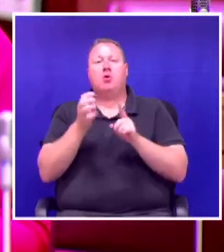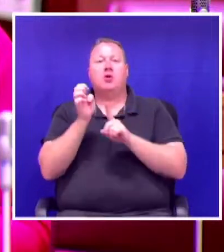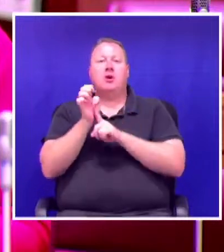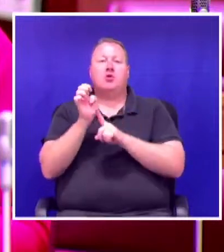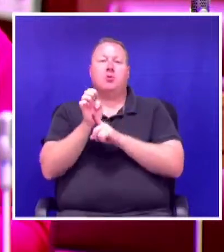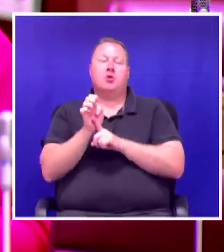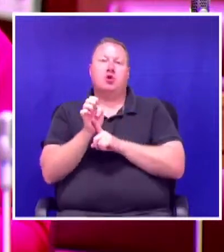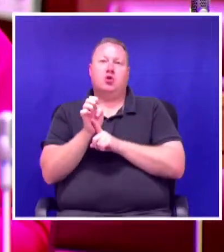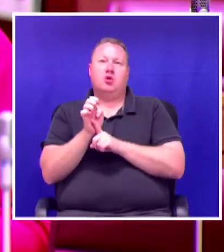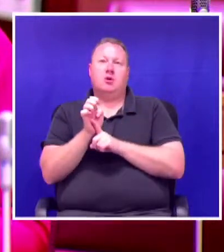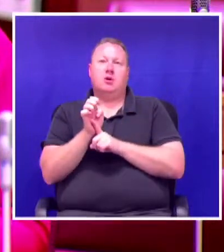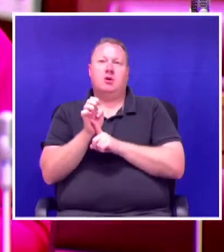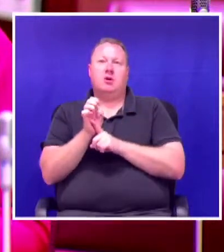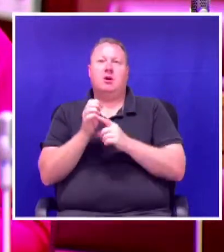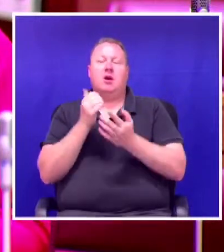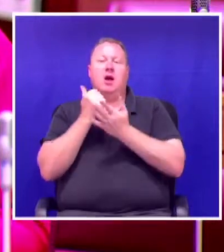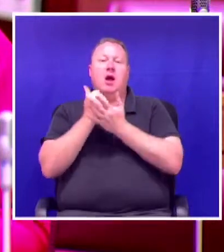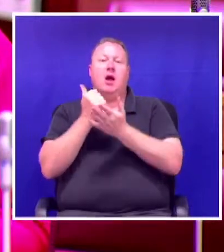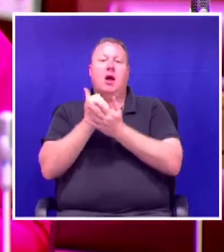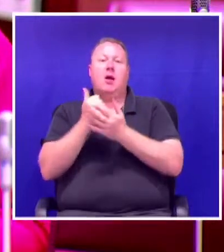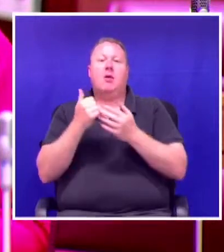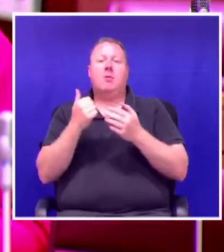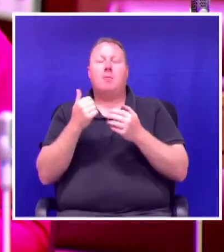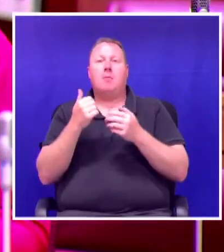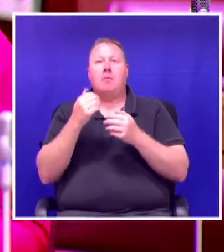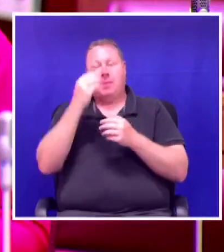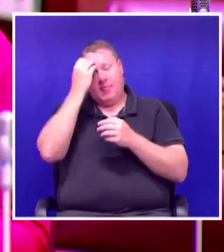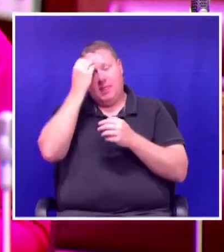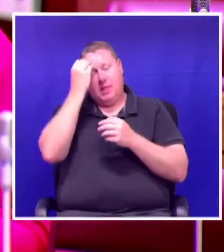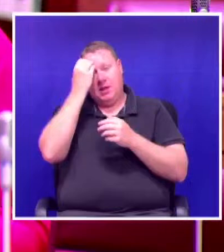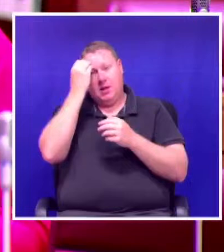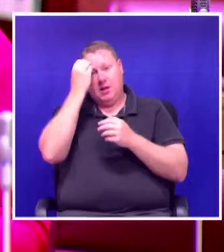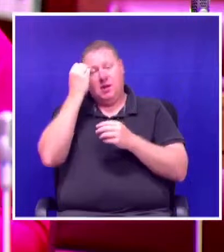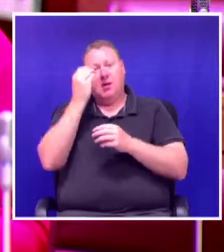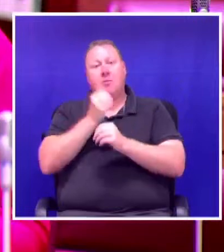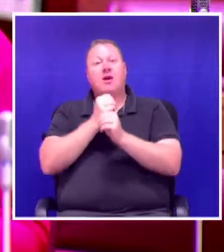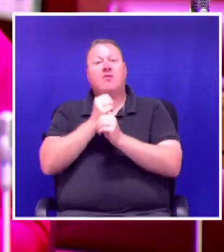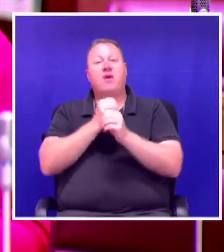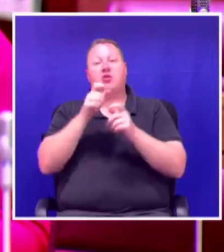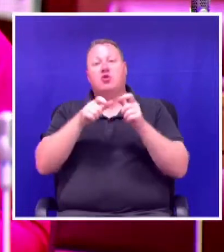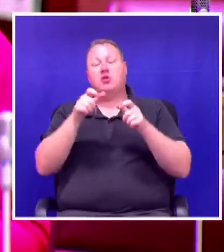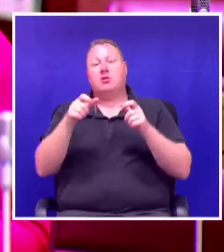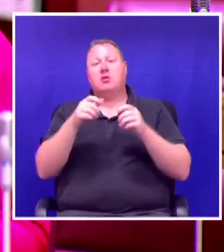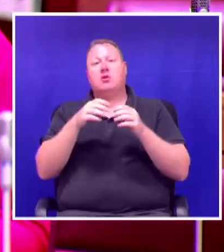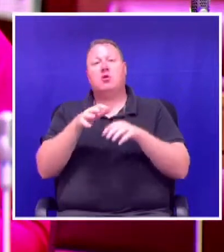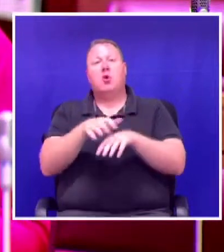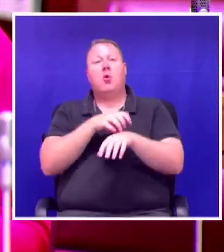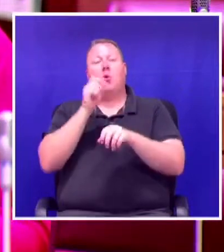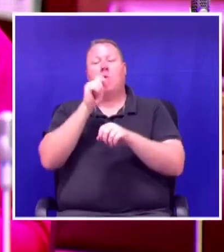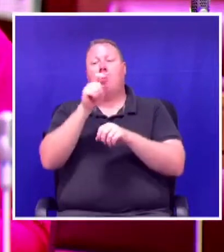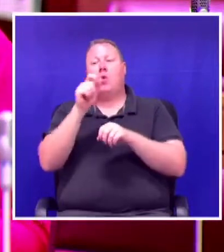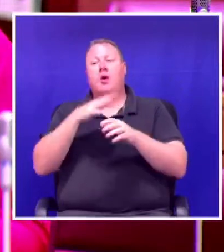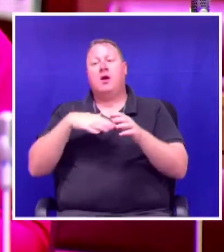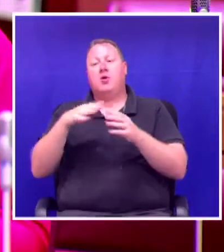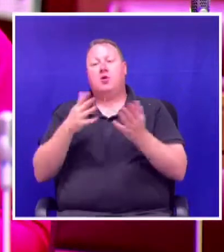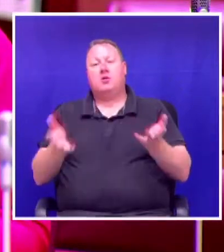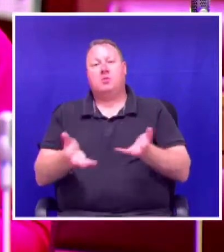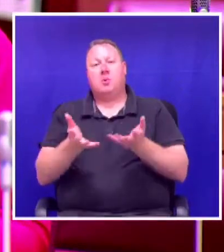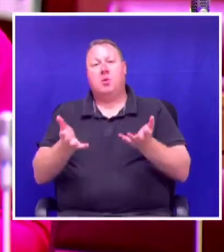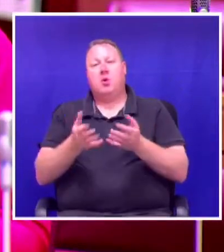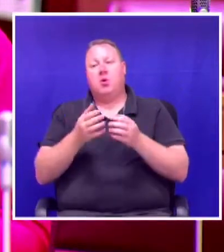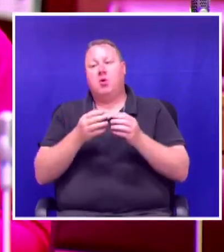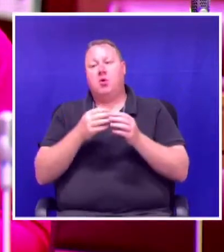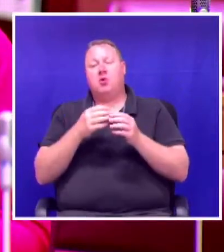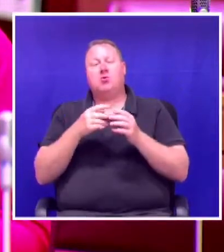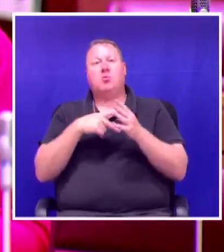entrepreneurships and assist manufacturers, especially in rural areas, to promote their products? Further, which steps have you